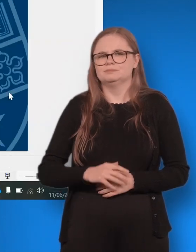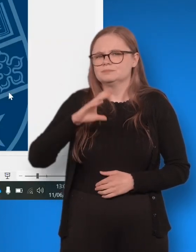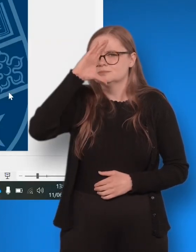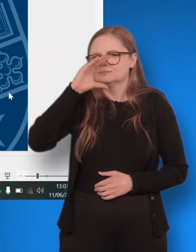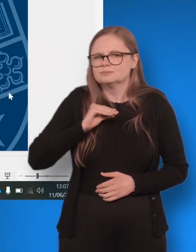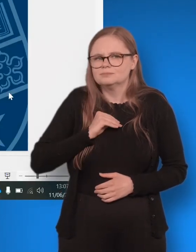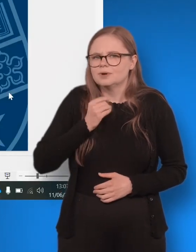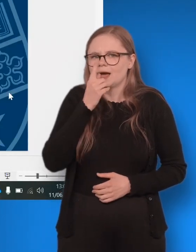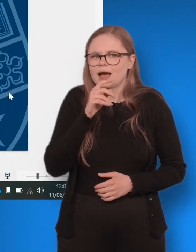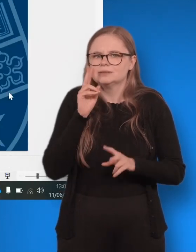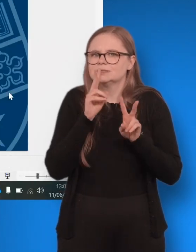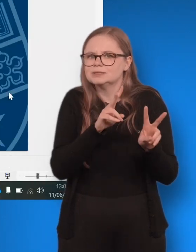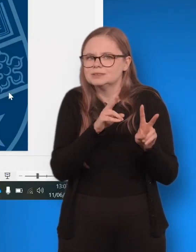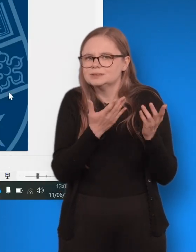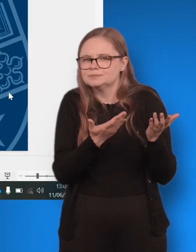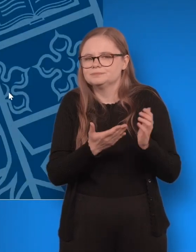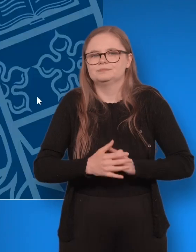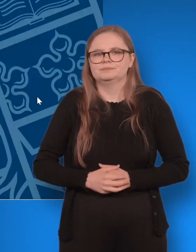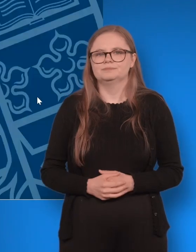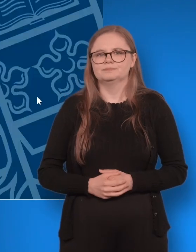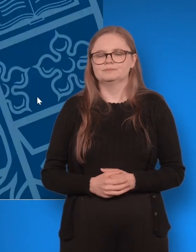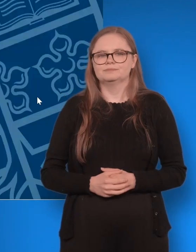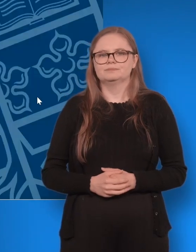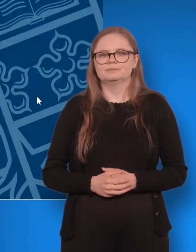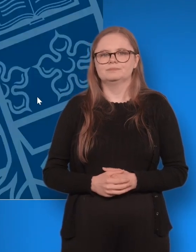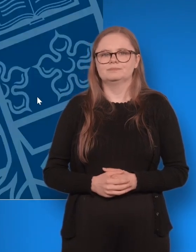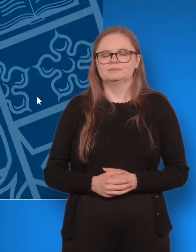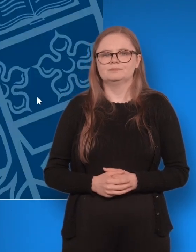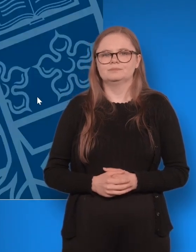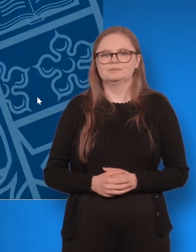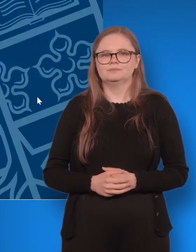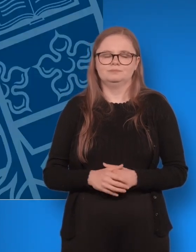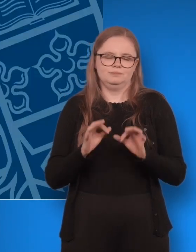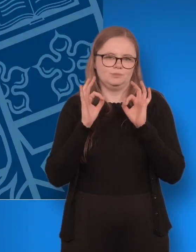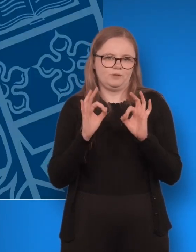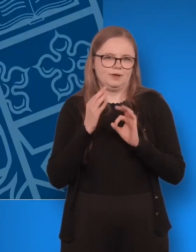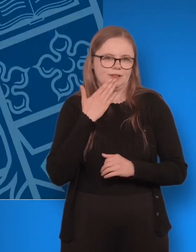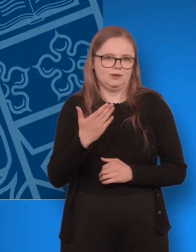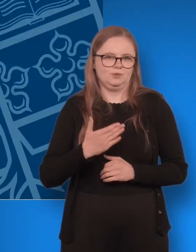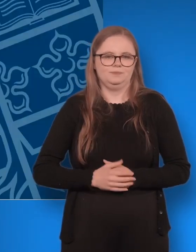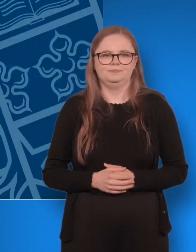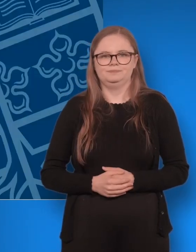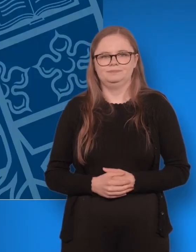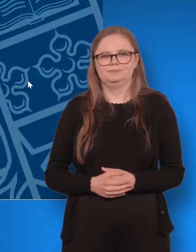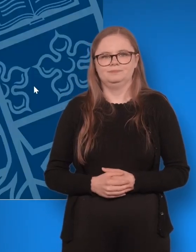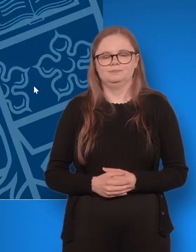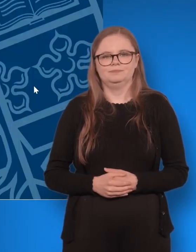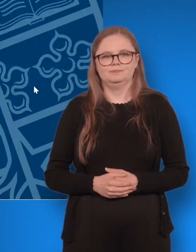can see this presentation? That's perfect. Thank you.